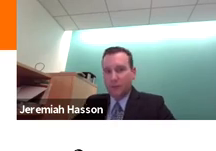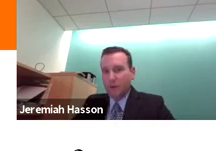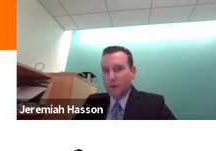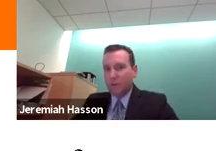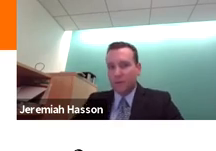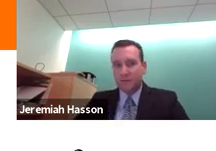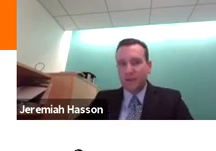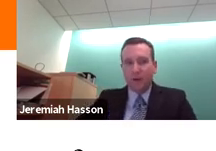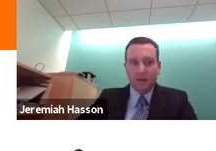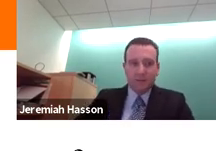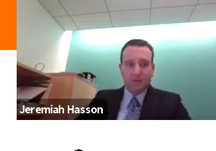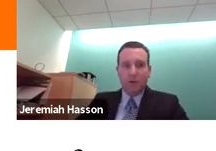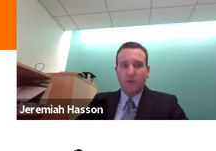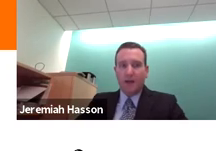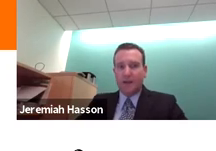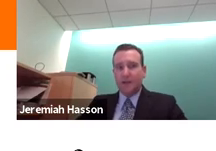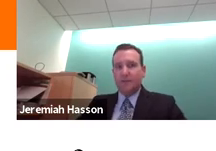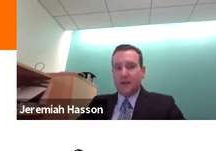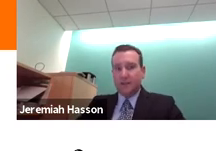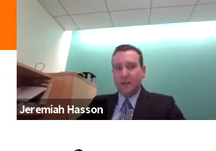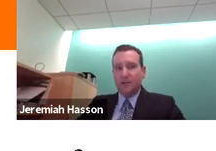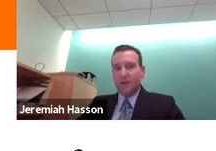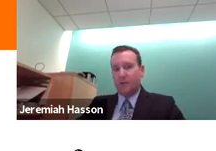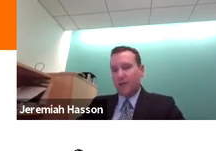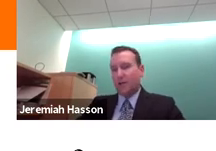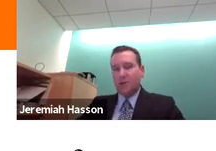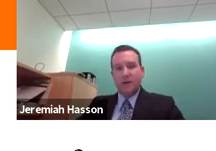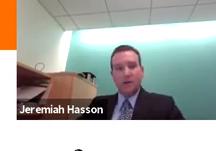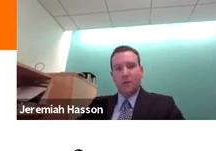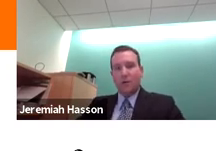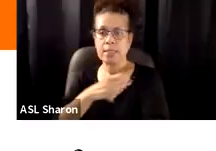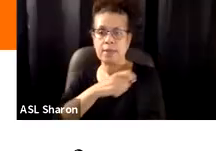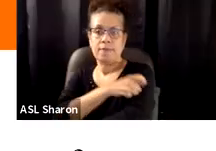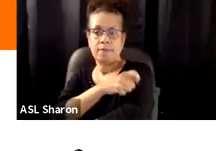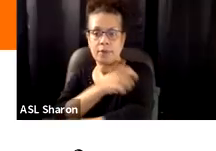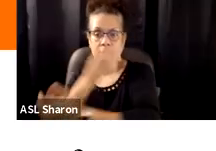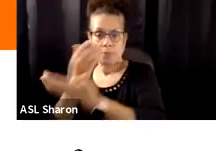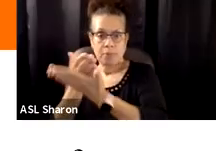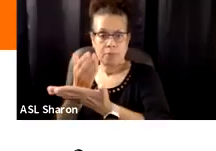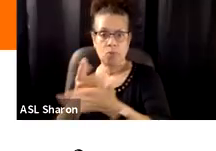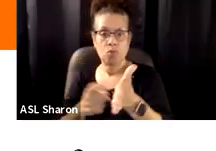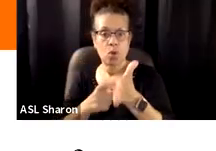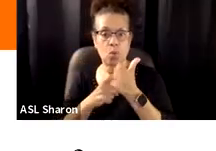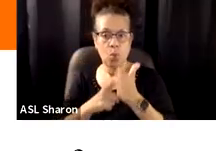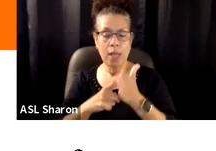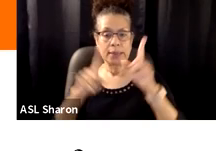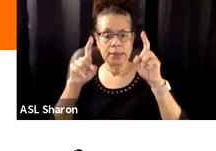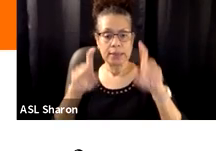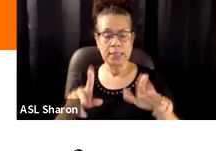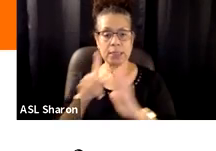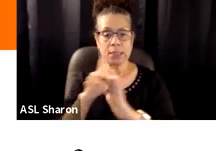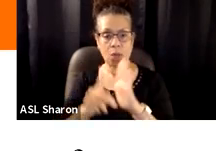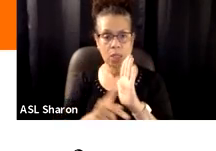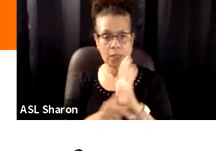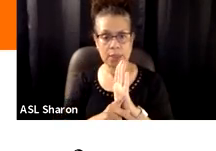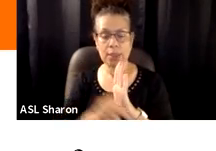btu with the city of boston's coven 19 vaccination verification or required testing policy and